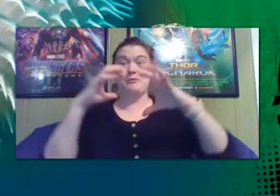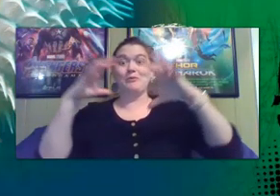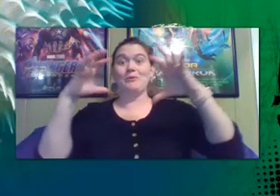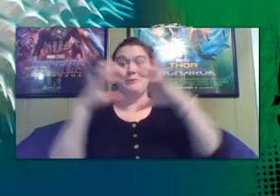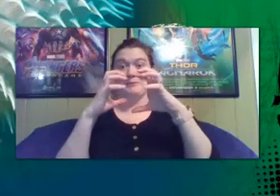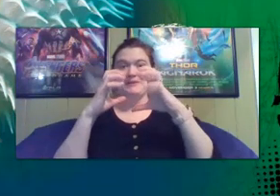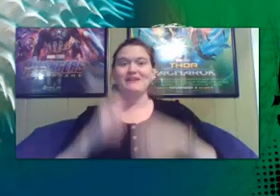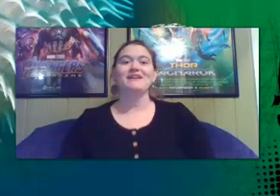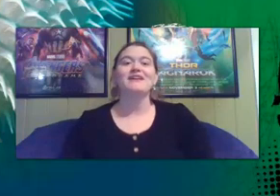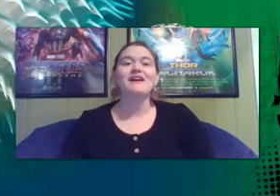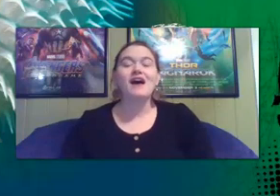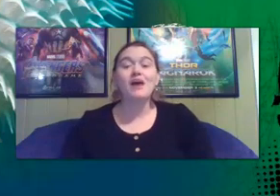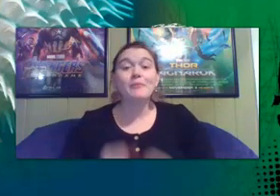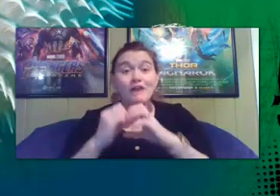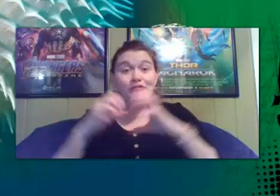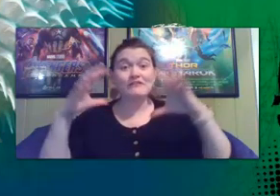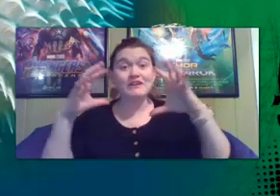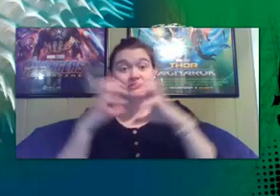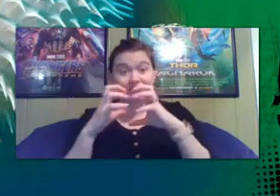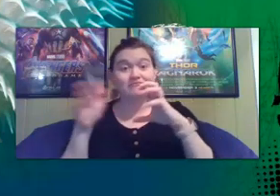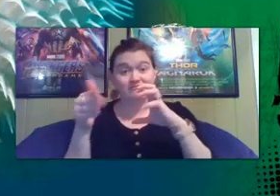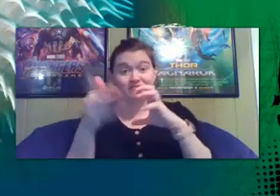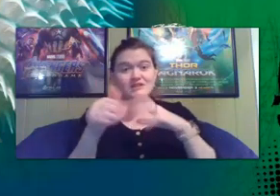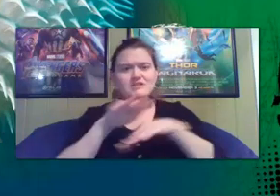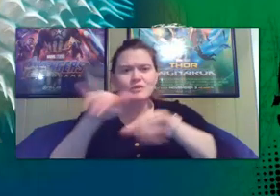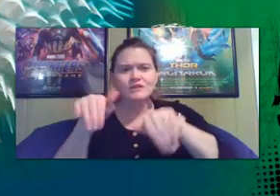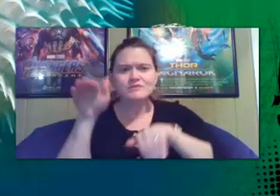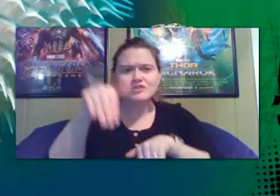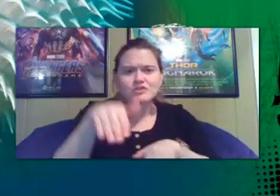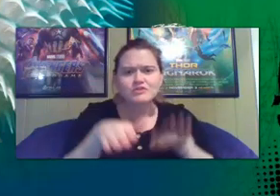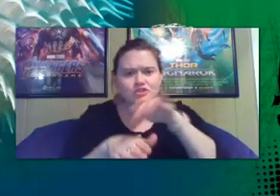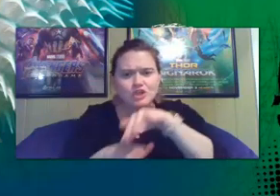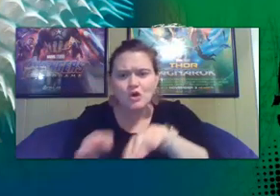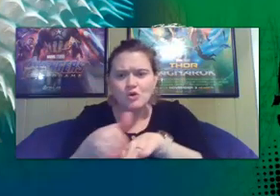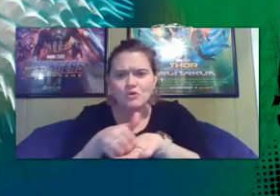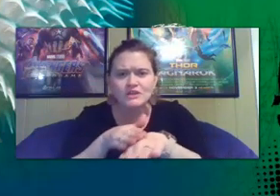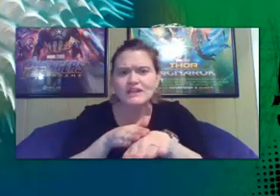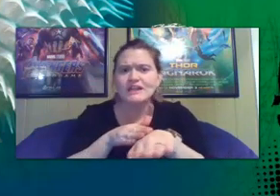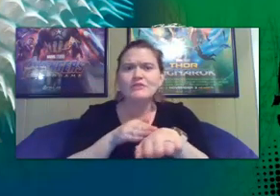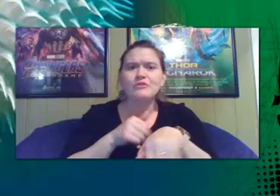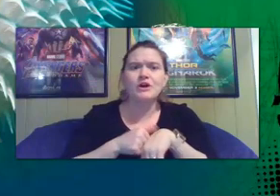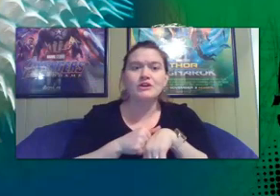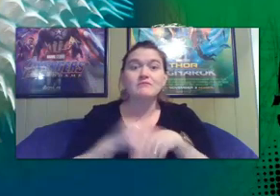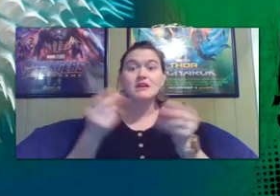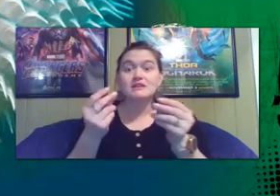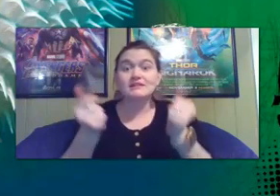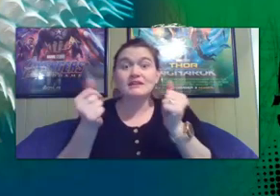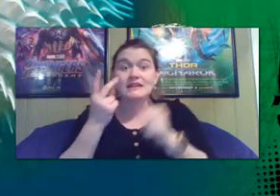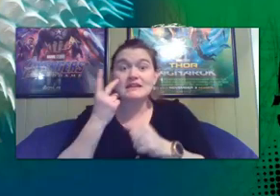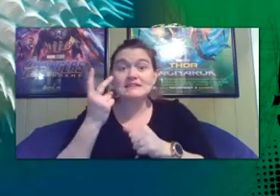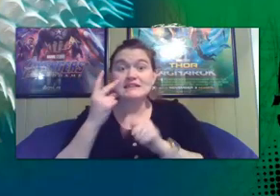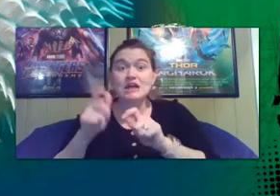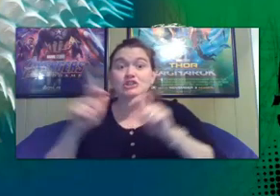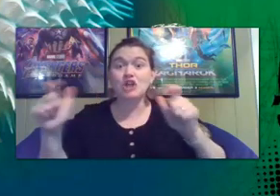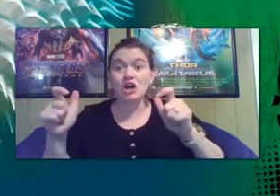inflation. So a pufferfish swims slowly through the water.